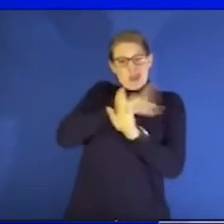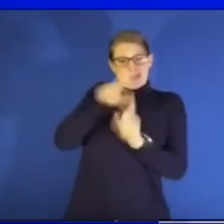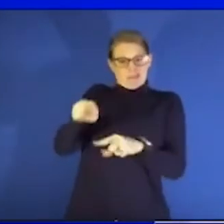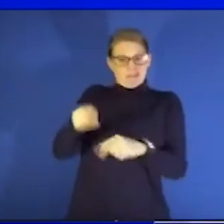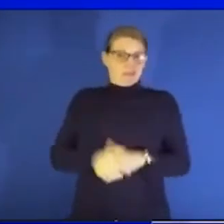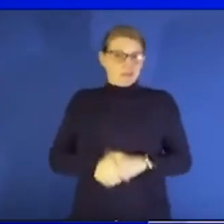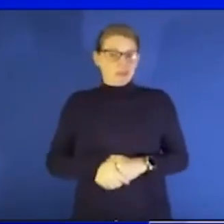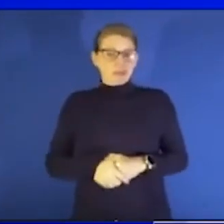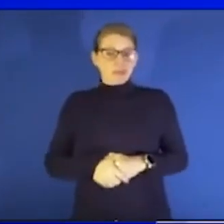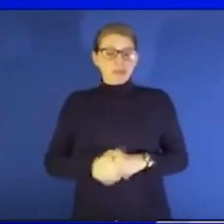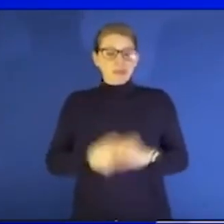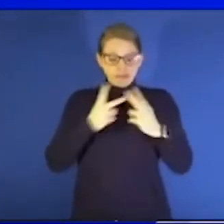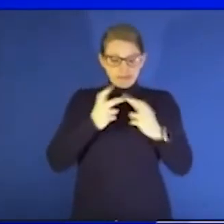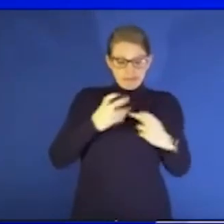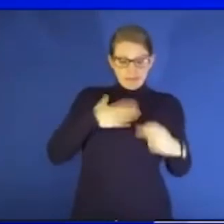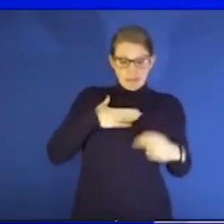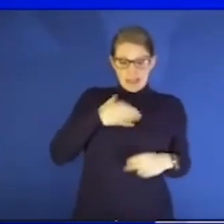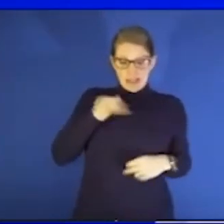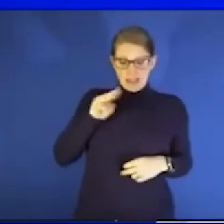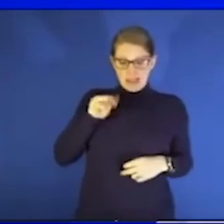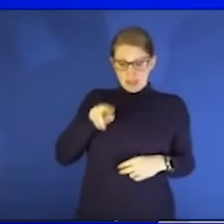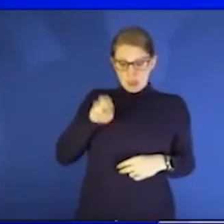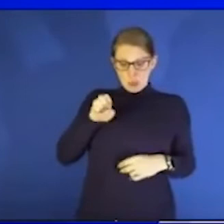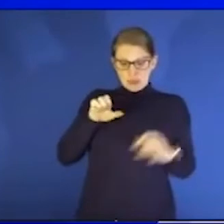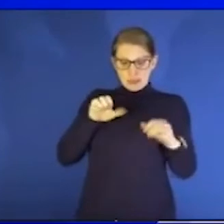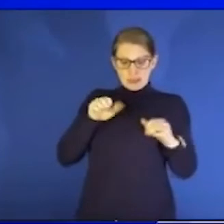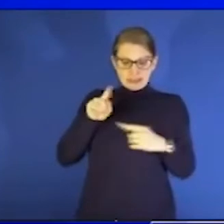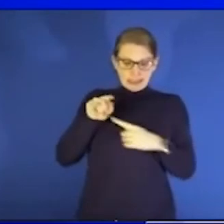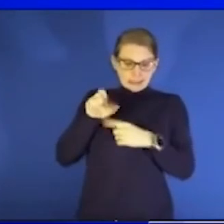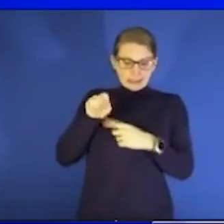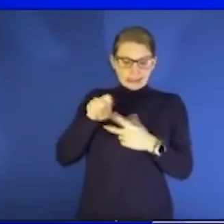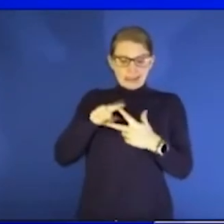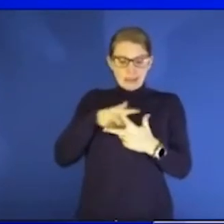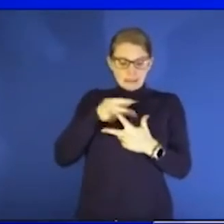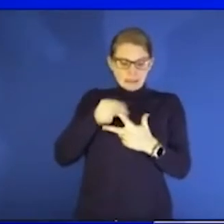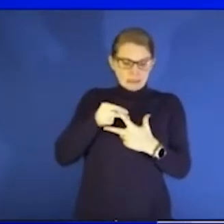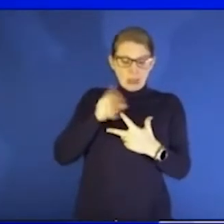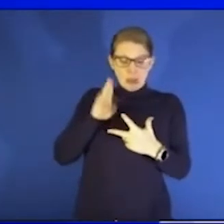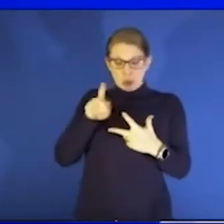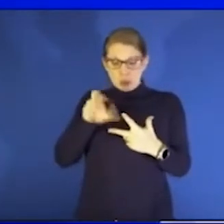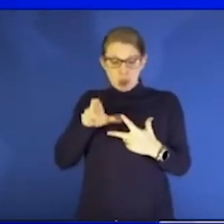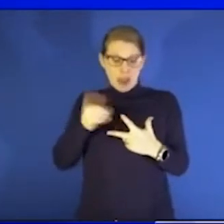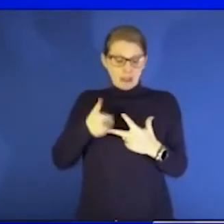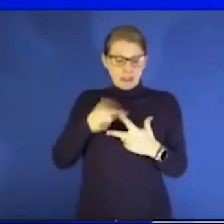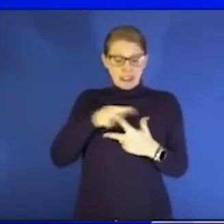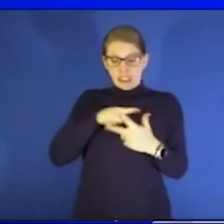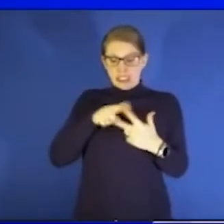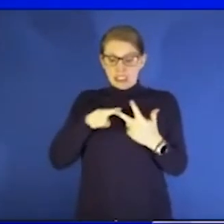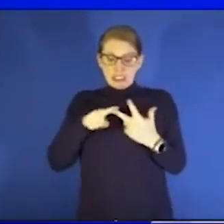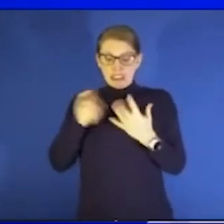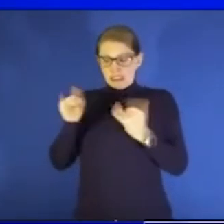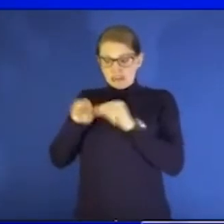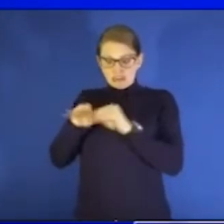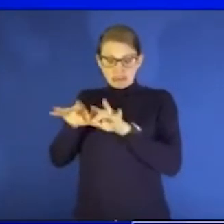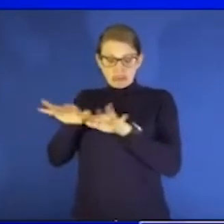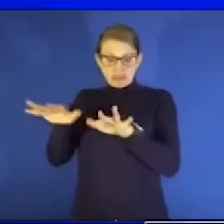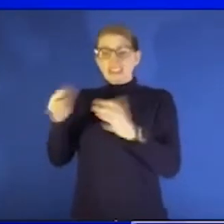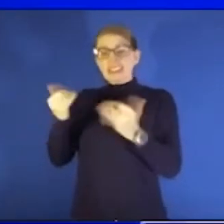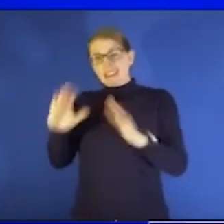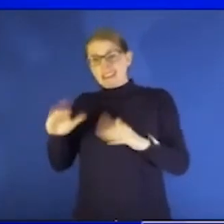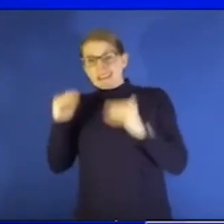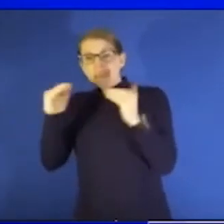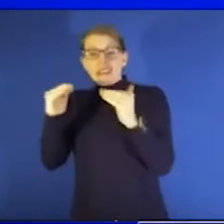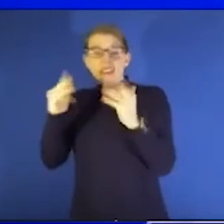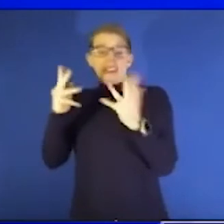is your immune status? What is your vaccination status? Are you up to date and boosted? What is the overall prevalence? It still remains pretty high, but you just have to think